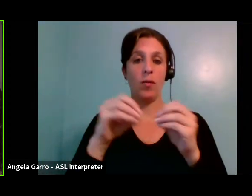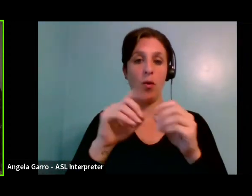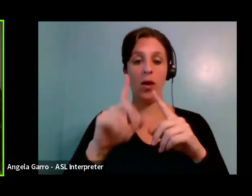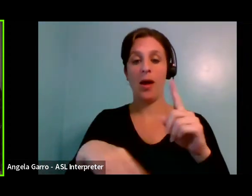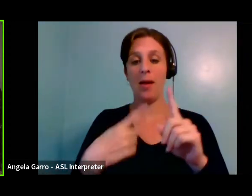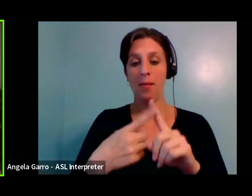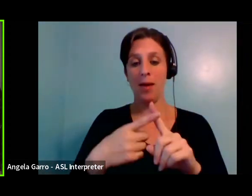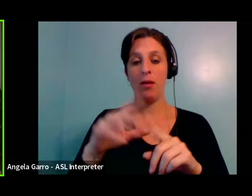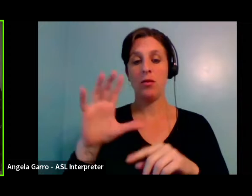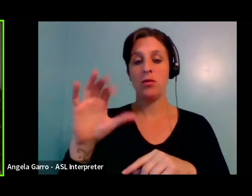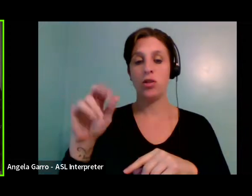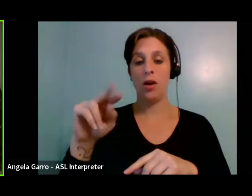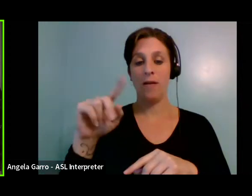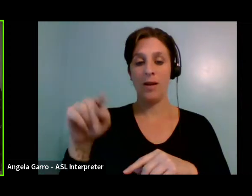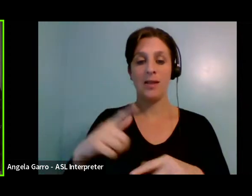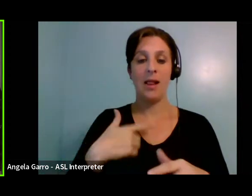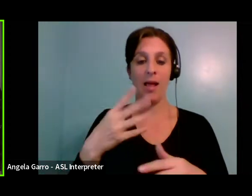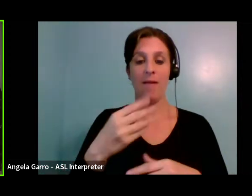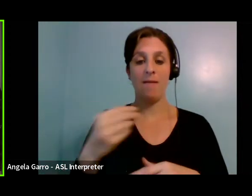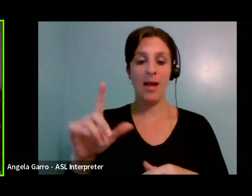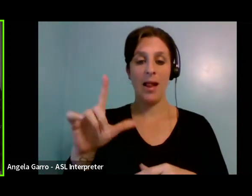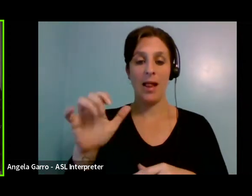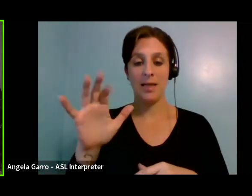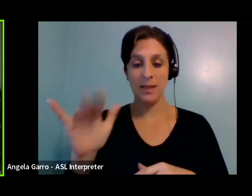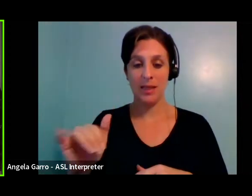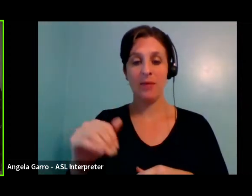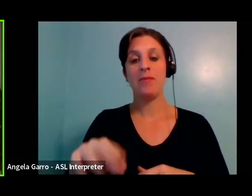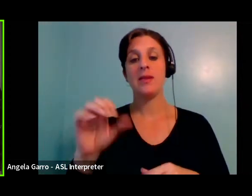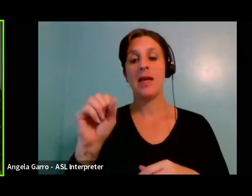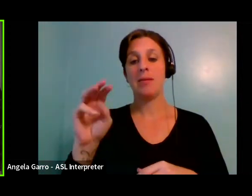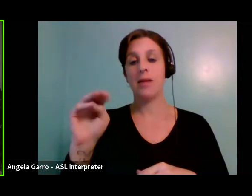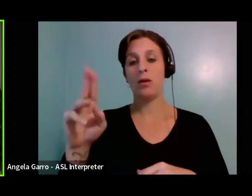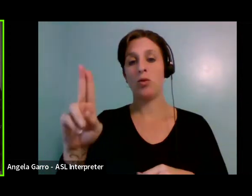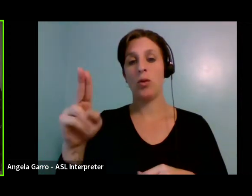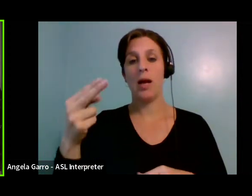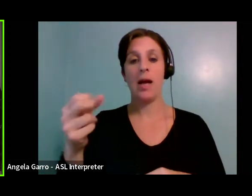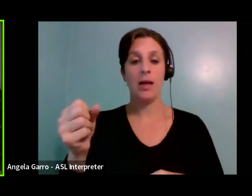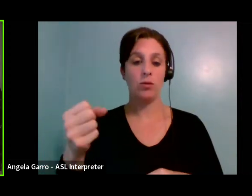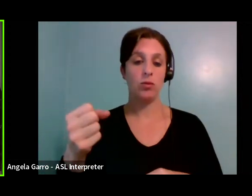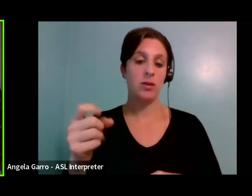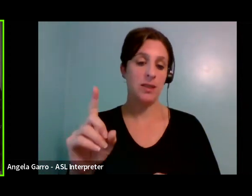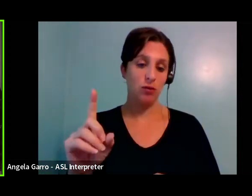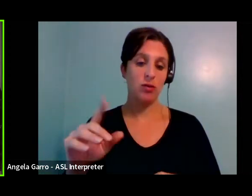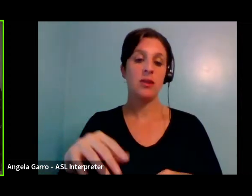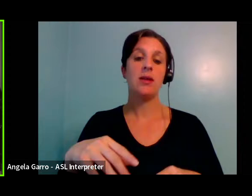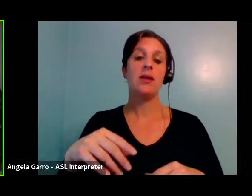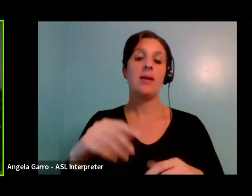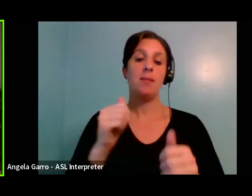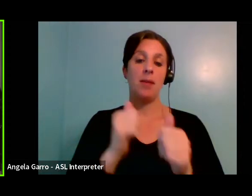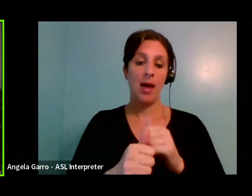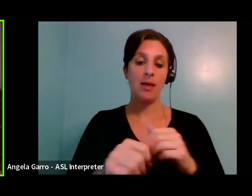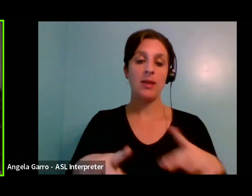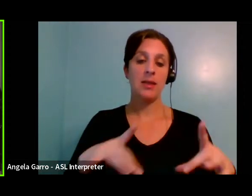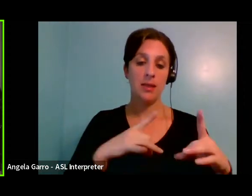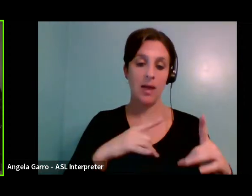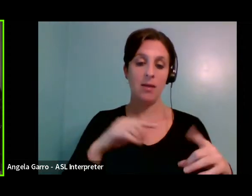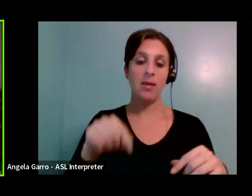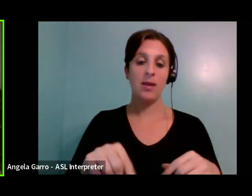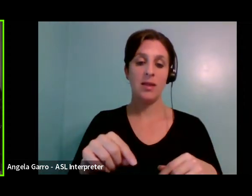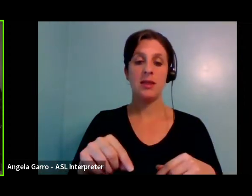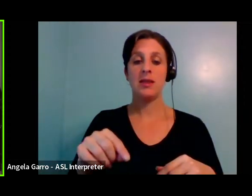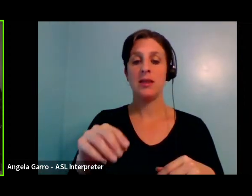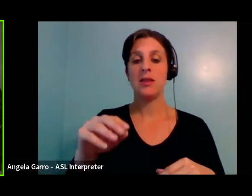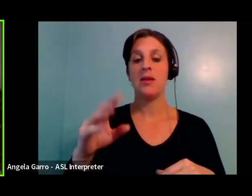life and legacy. San Mateo Union High School District, passed and adopted on this 14th day of